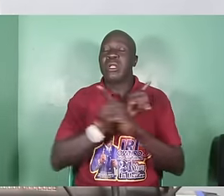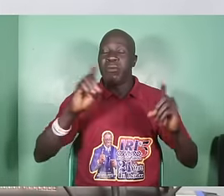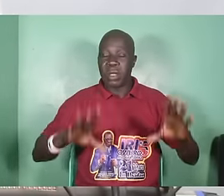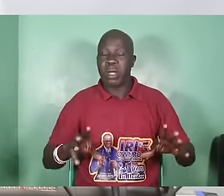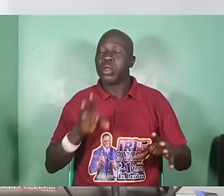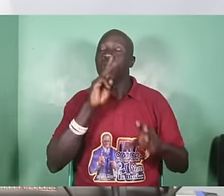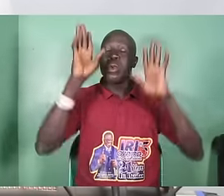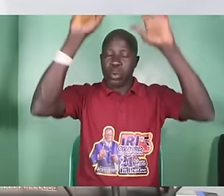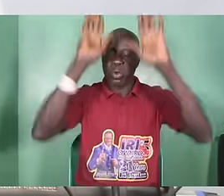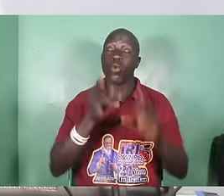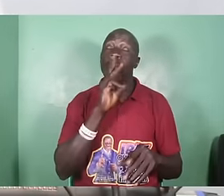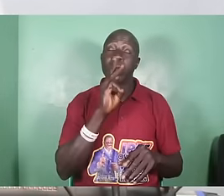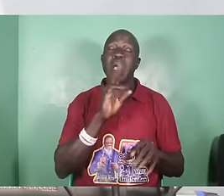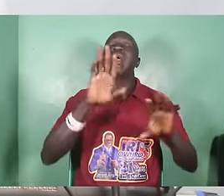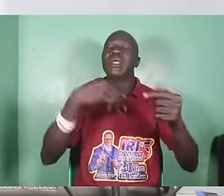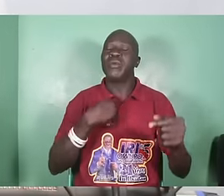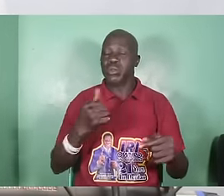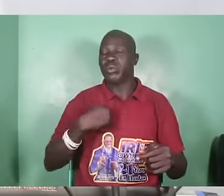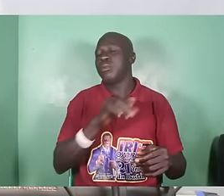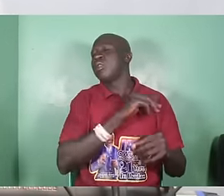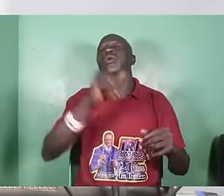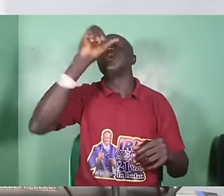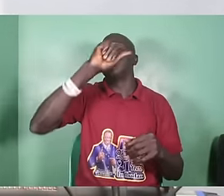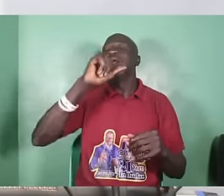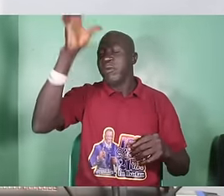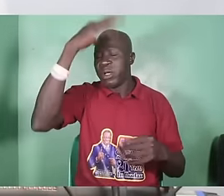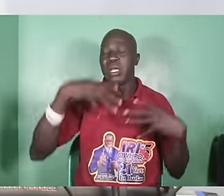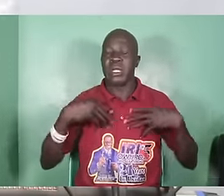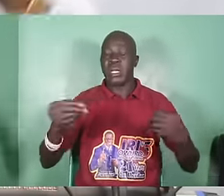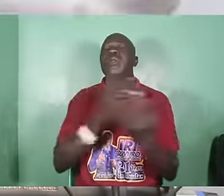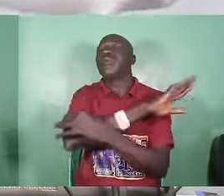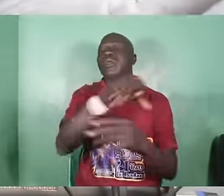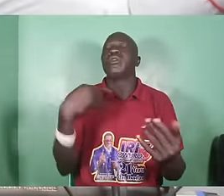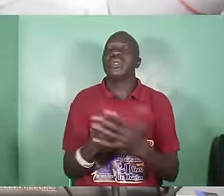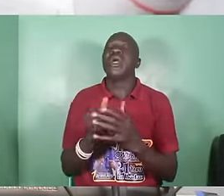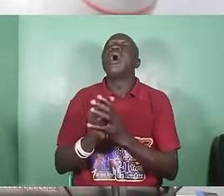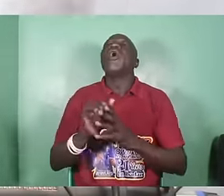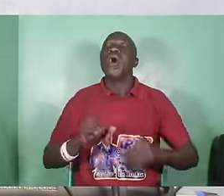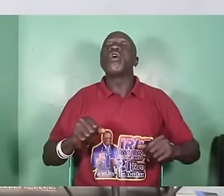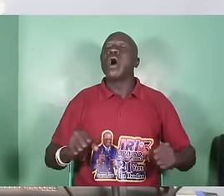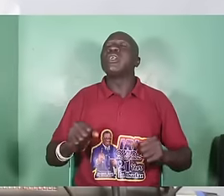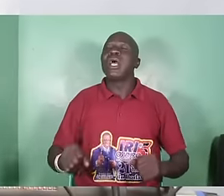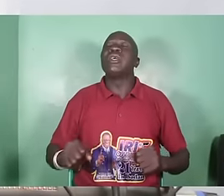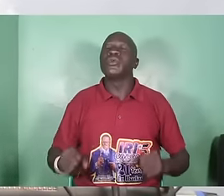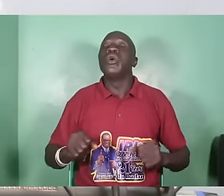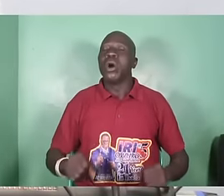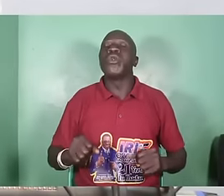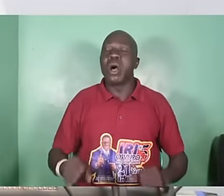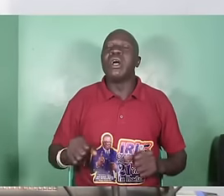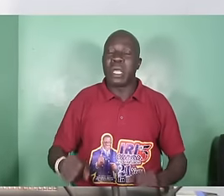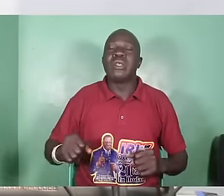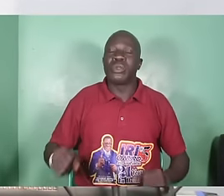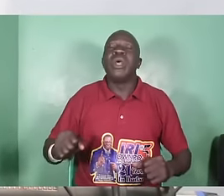deliverance water, miraculous water. Give me any water. God, give me total. Oh, yeah, do I? Oh, Jesus!